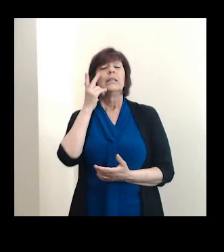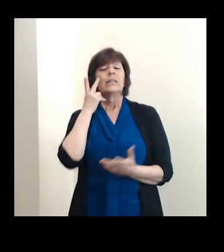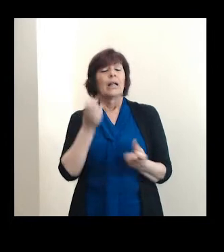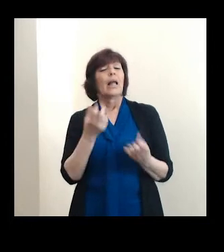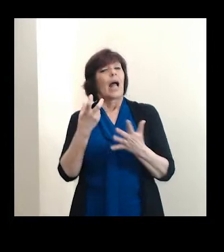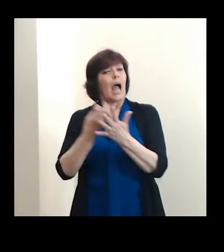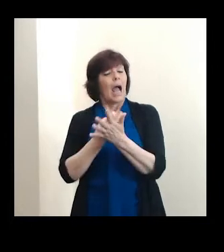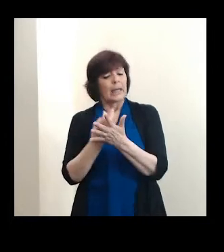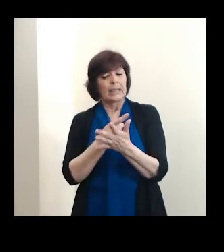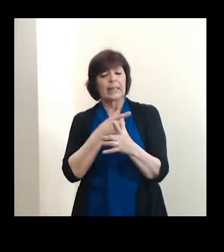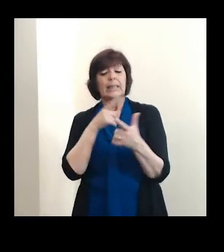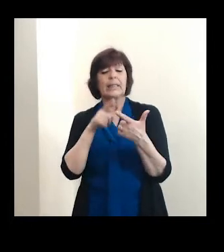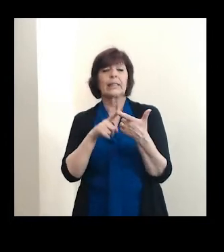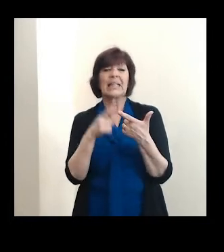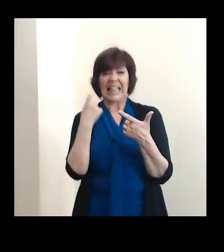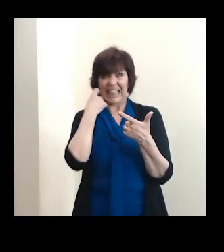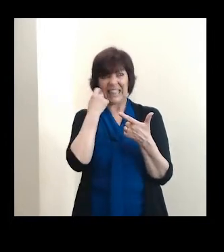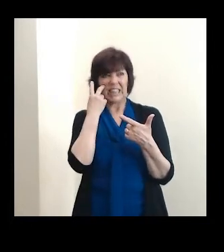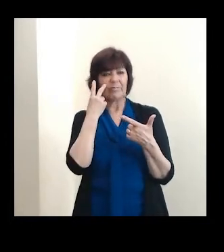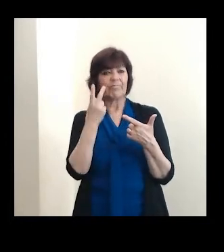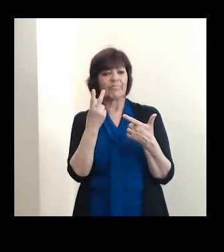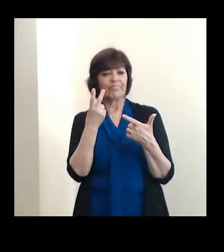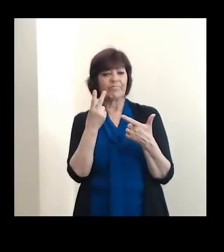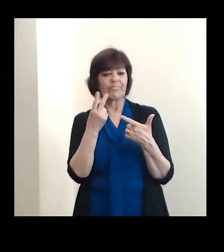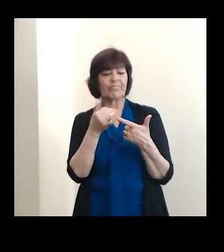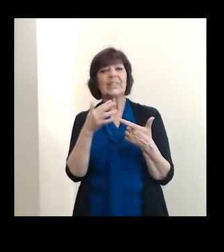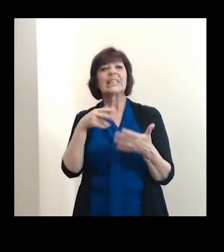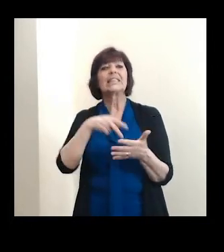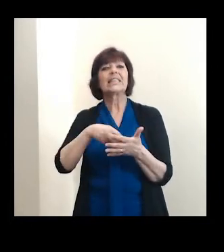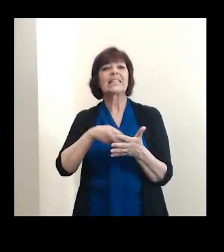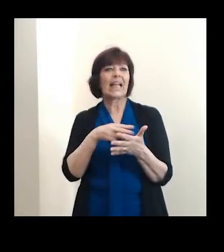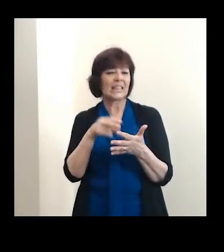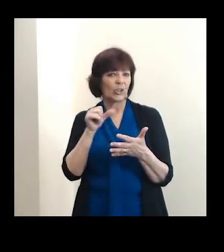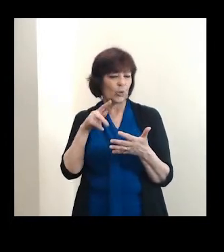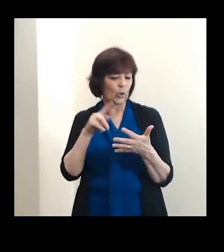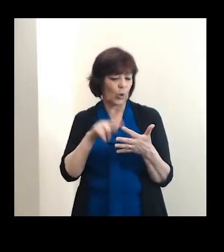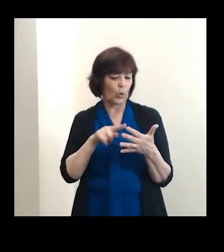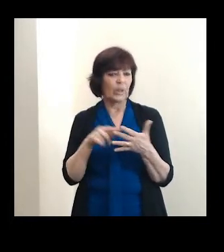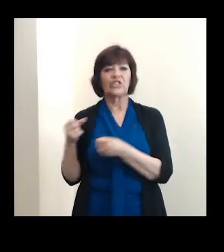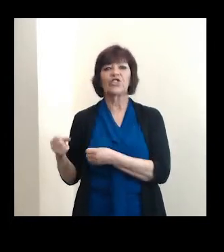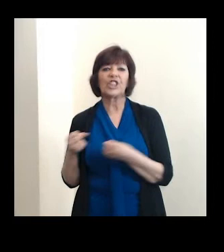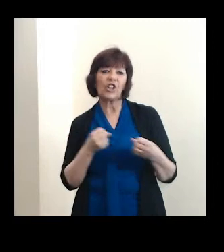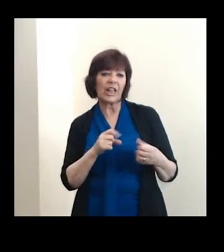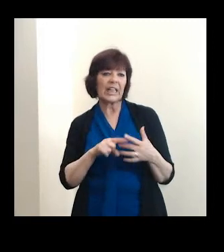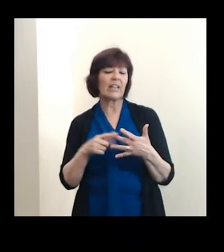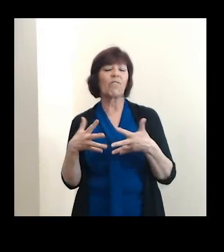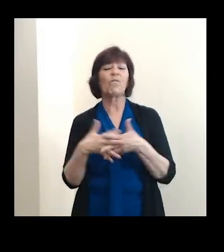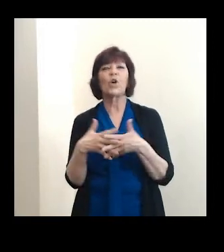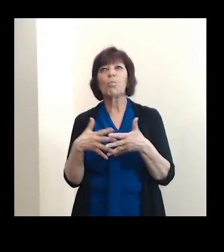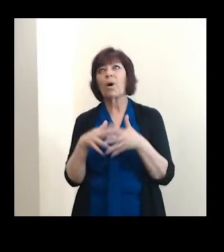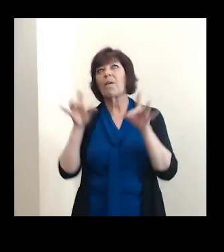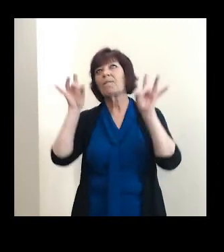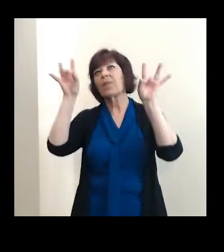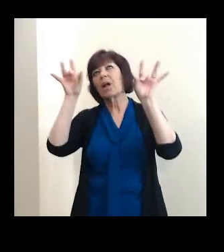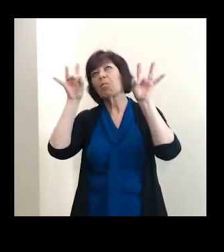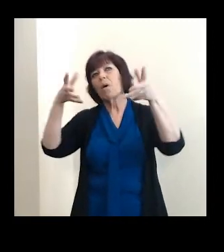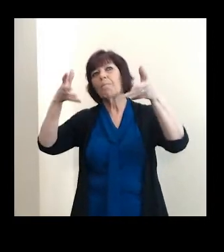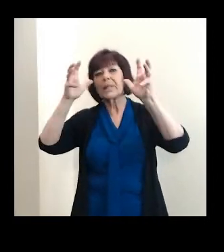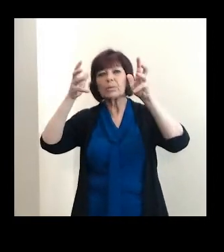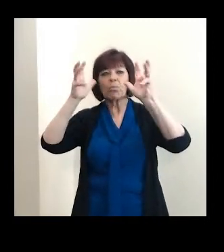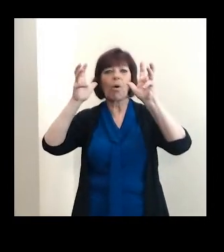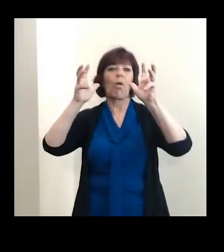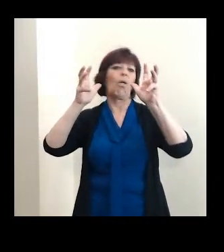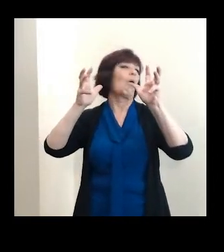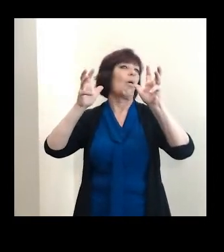lot in hockey. We've been seeing lately outbreaks in dance studios, cheerleading, football, volleyball, basketball.